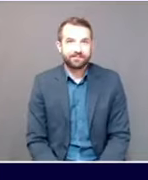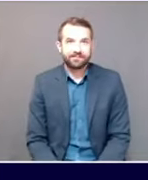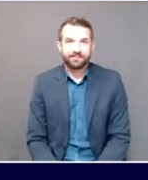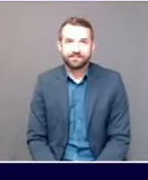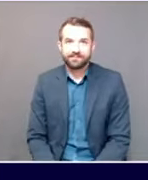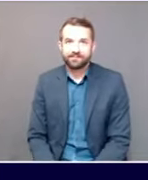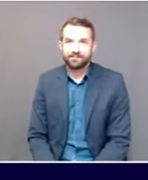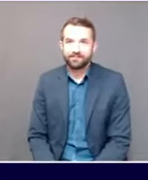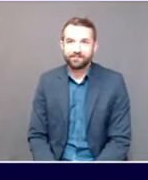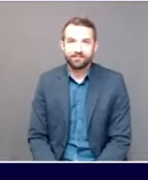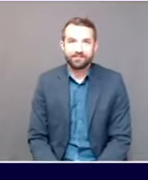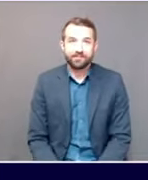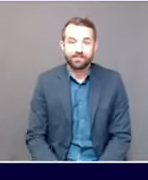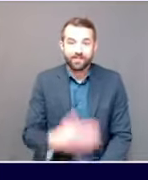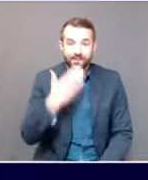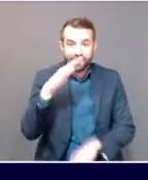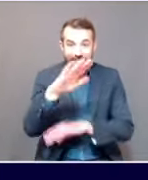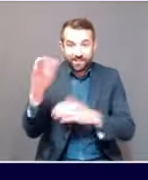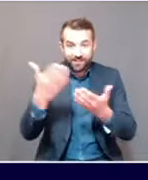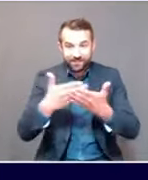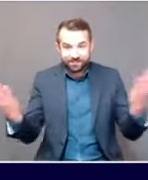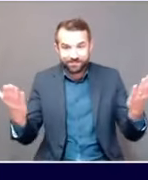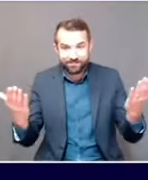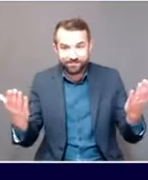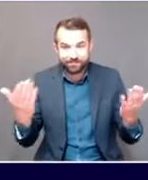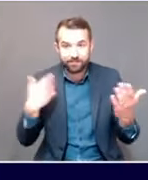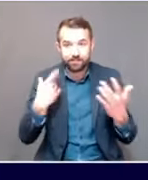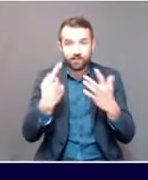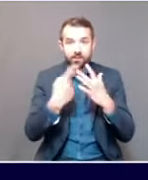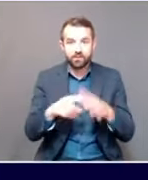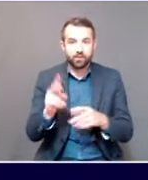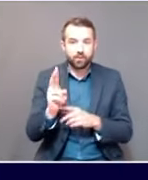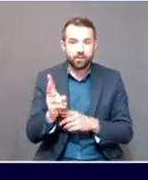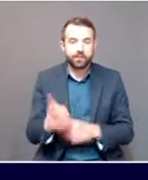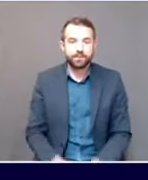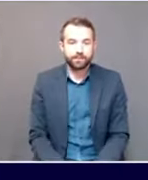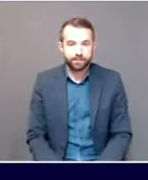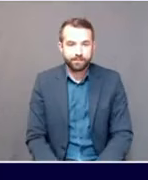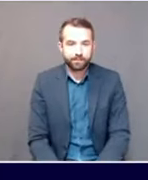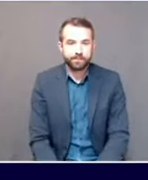Good afternoon, ladies and gentlemen. We will get started in about 2 minutes.